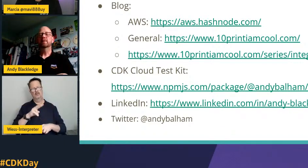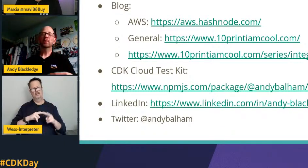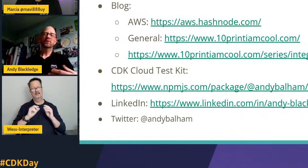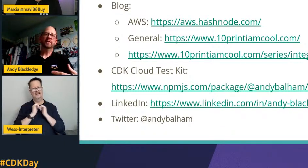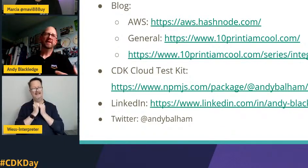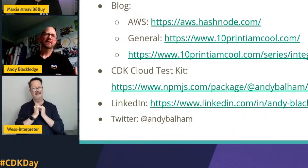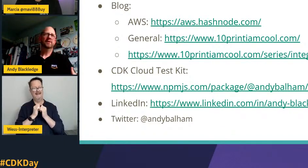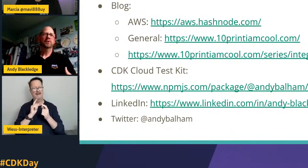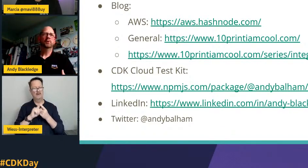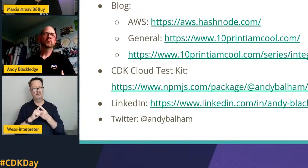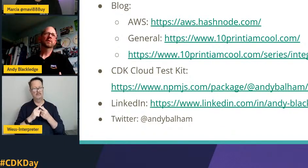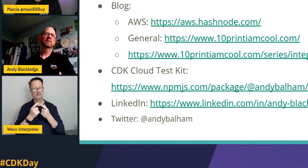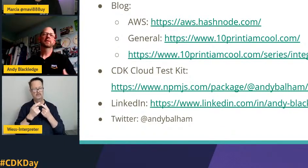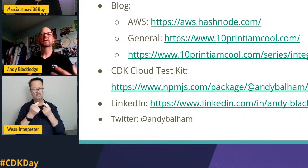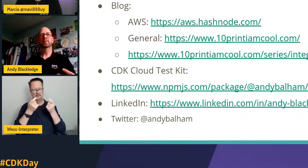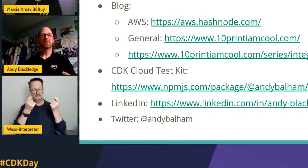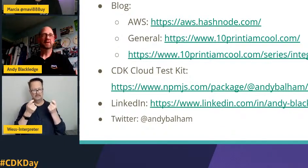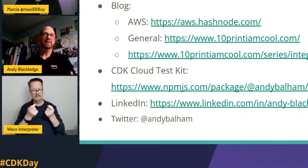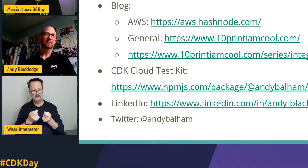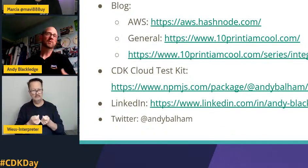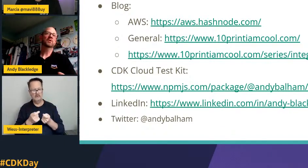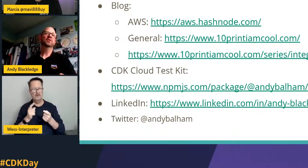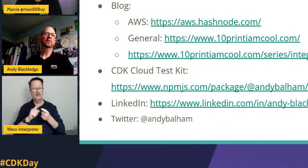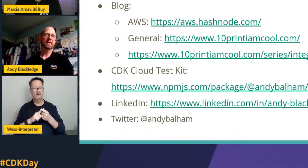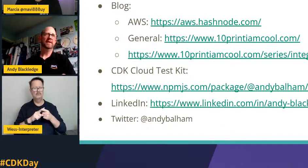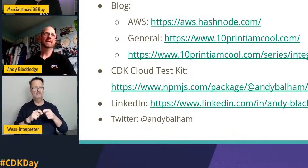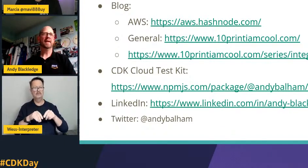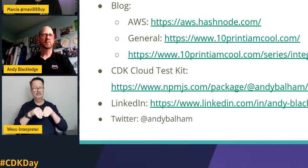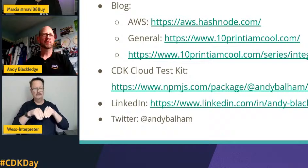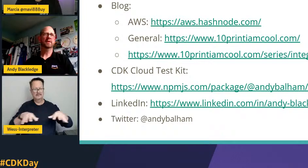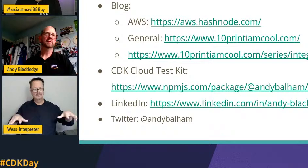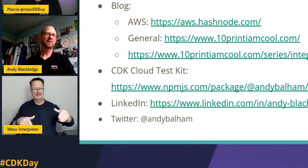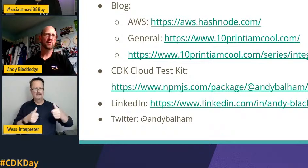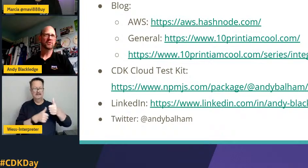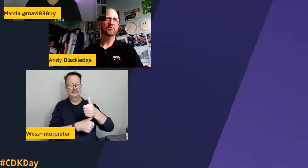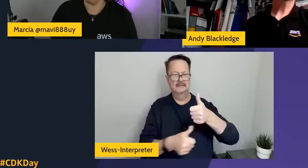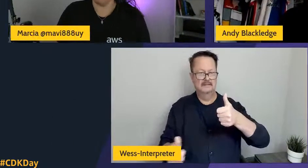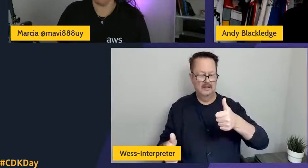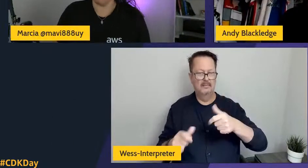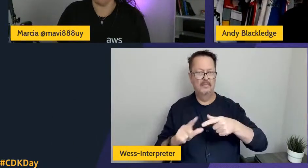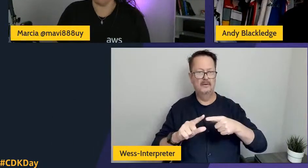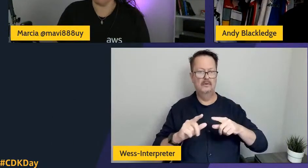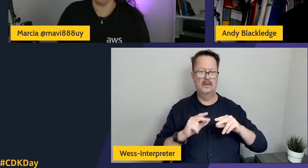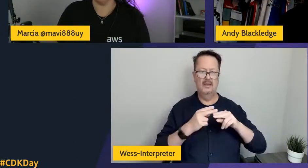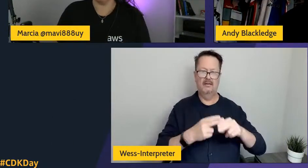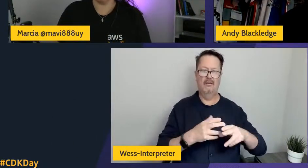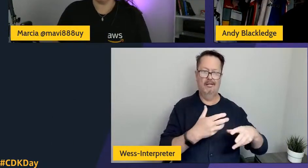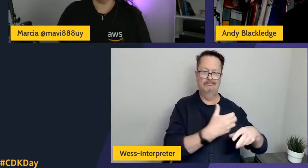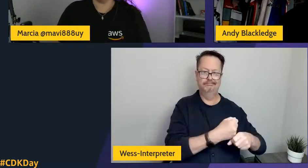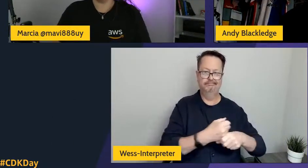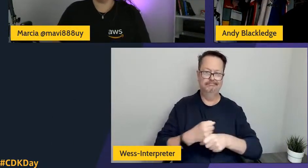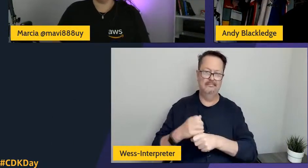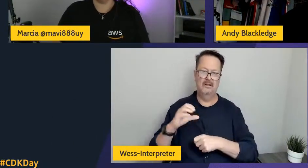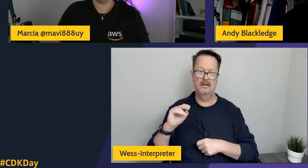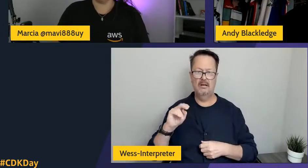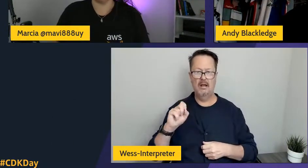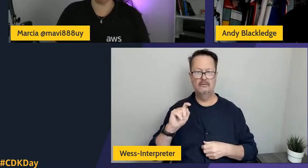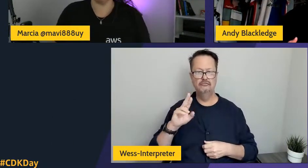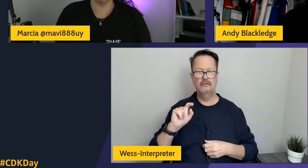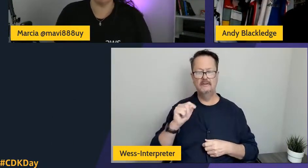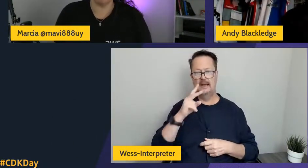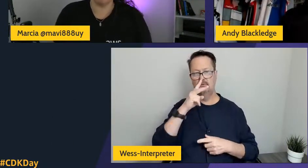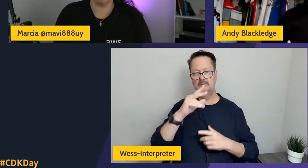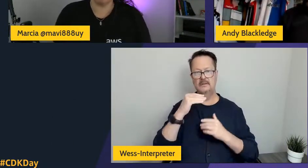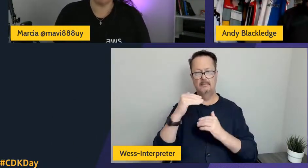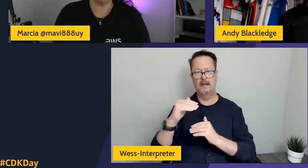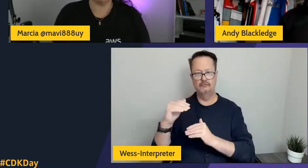can decompose that down into subsystems, which you can then encapsulate as constructs. And you're looking at the boundaries.